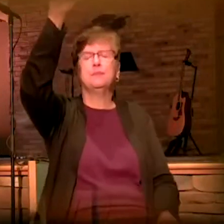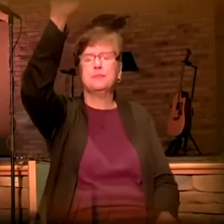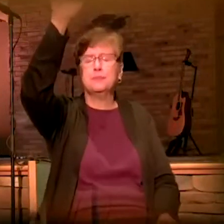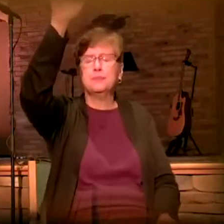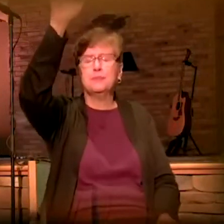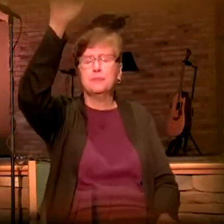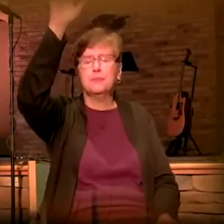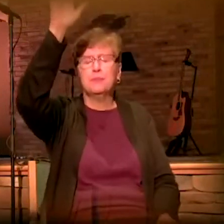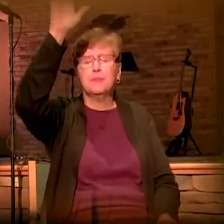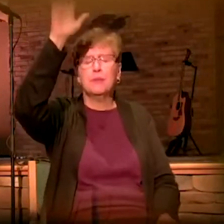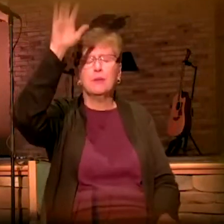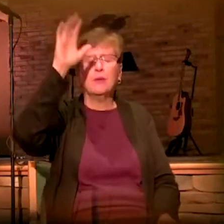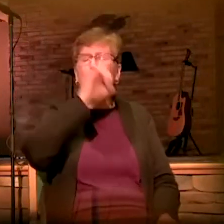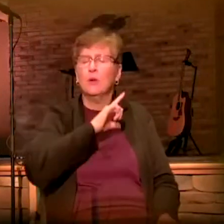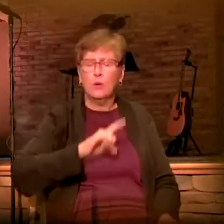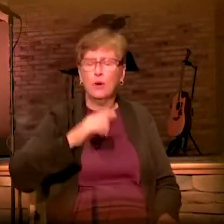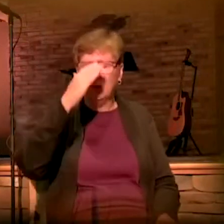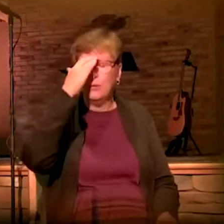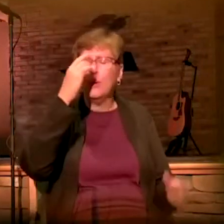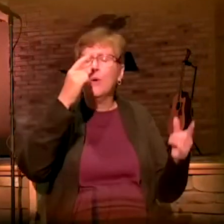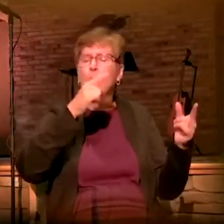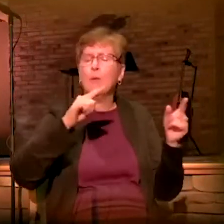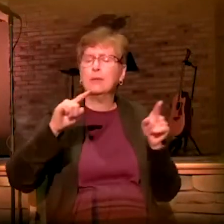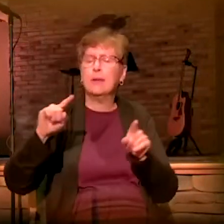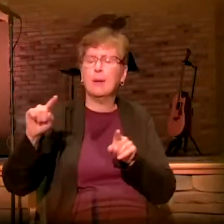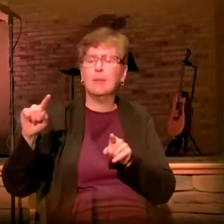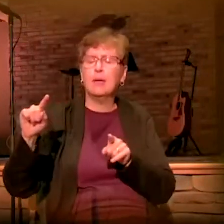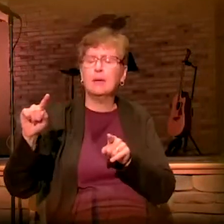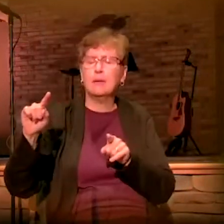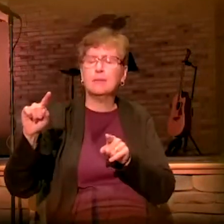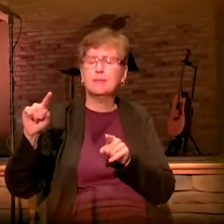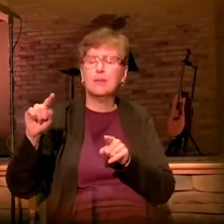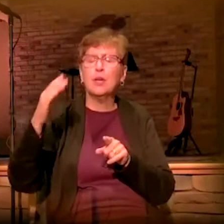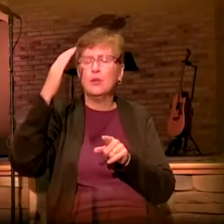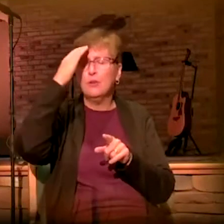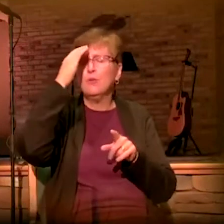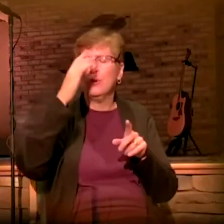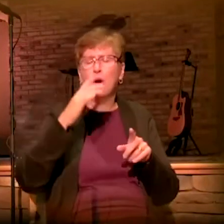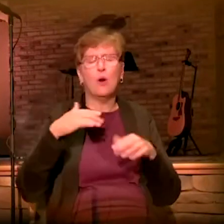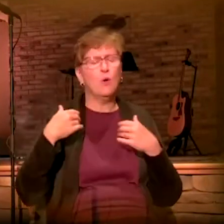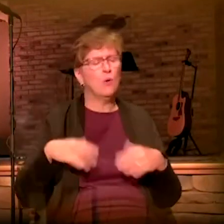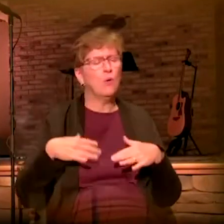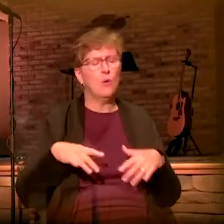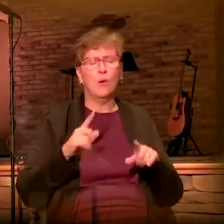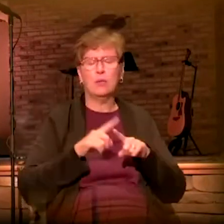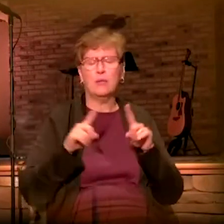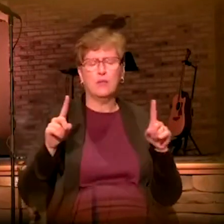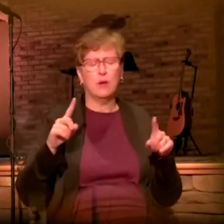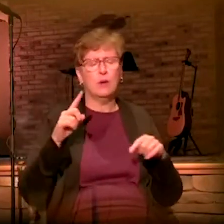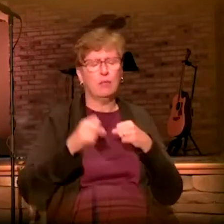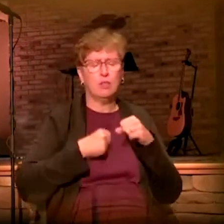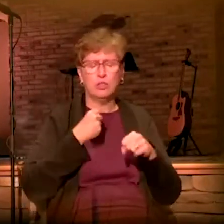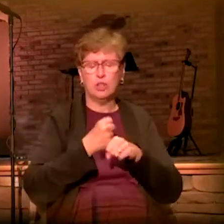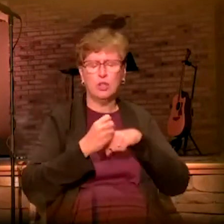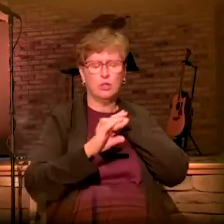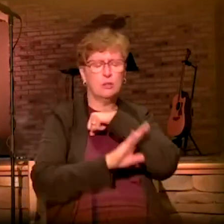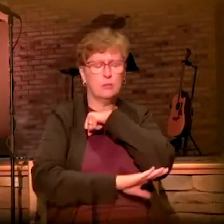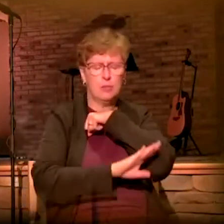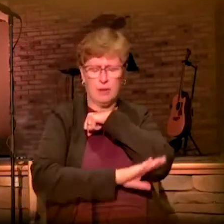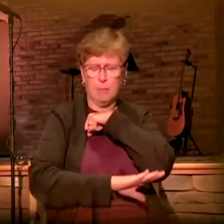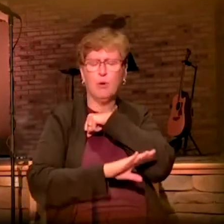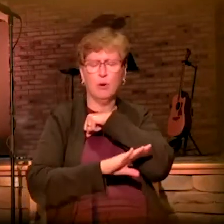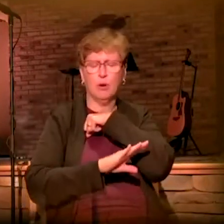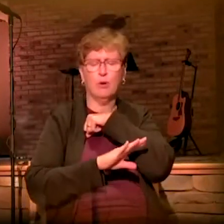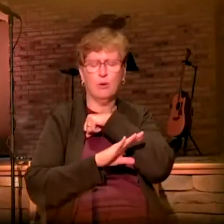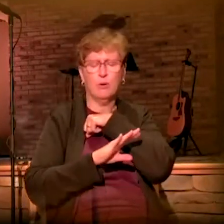Lord, you know what is happening. And you know how different it is this September from previous